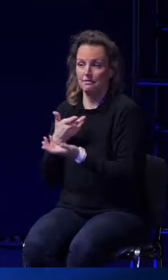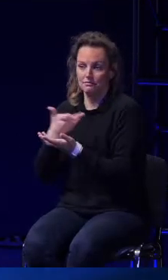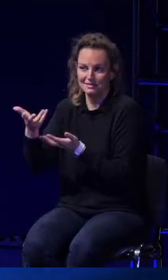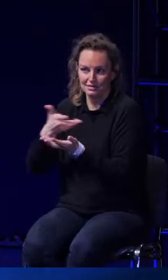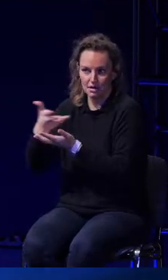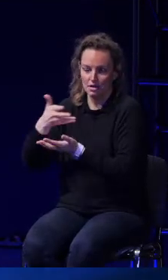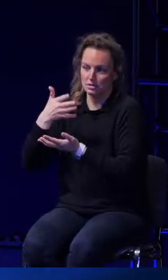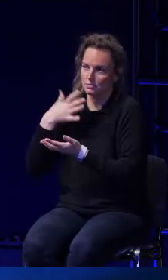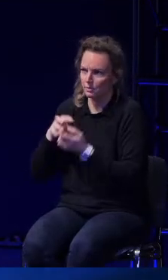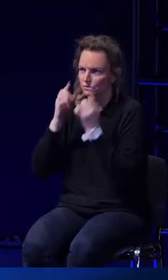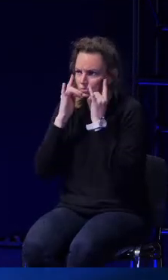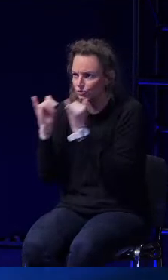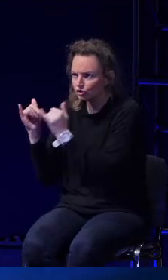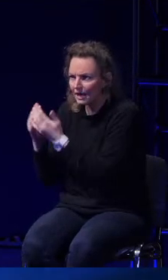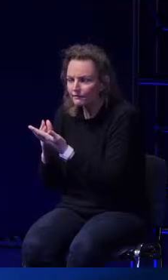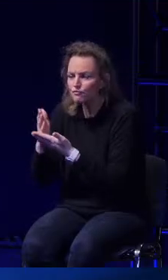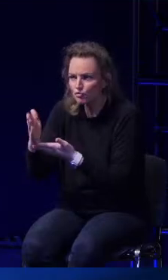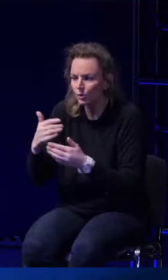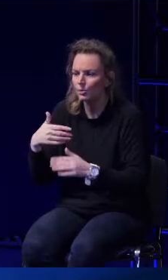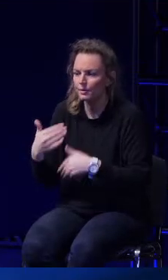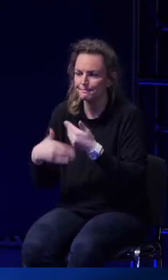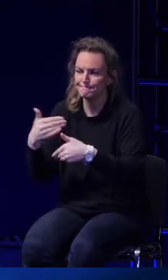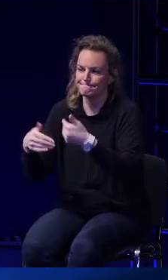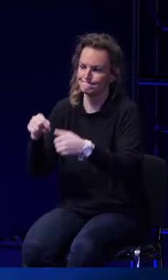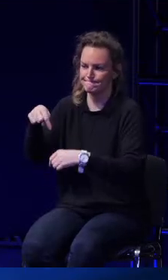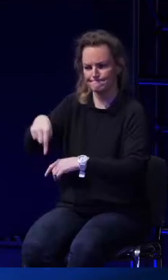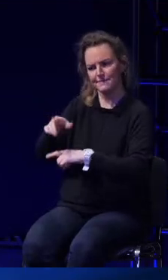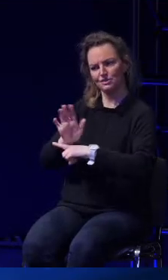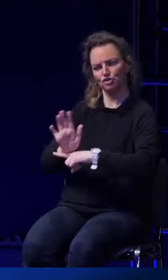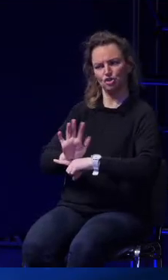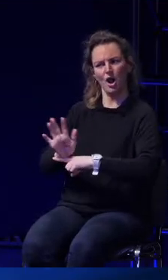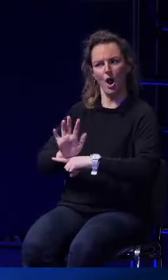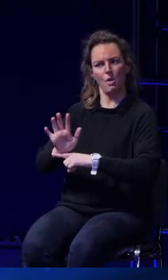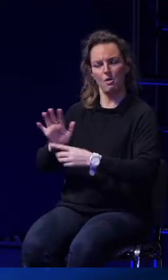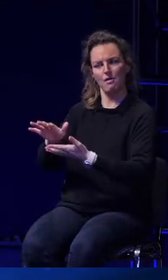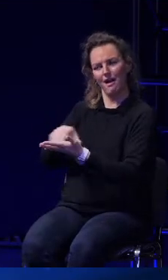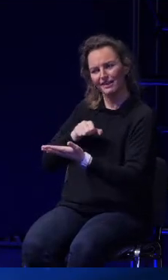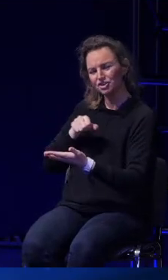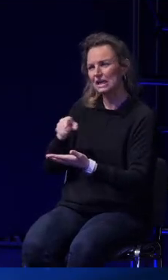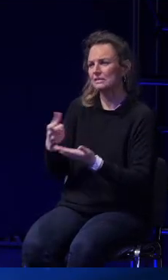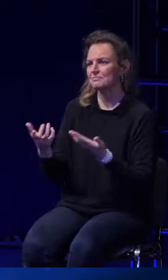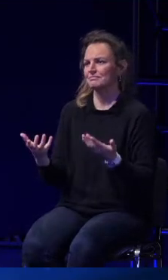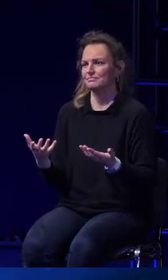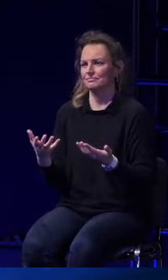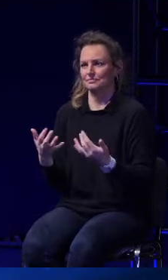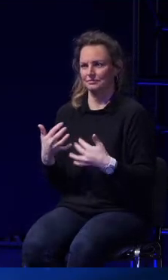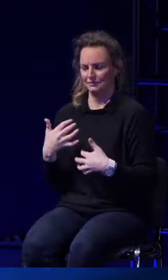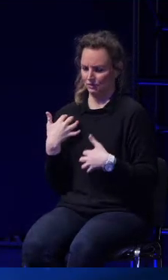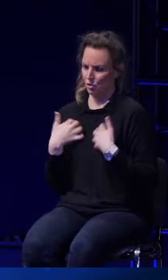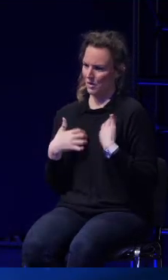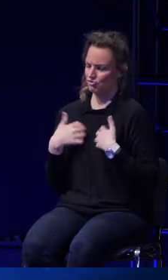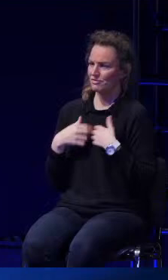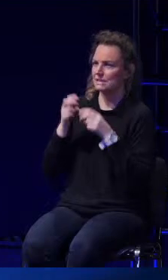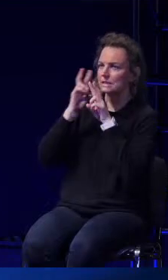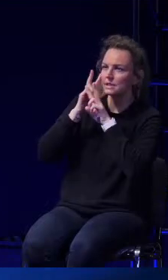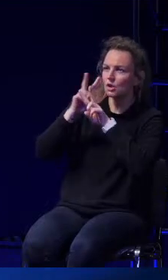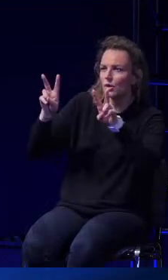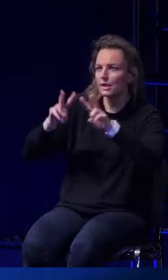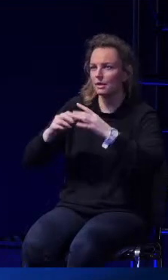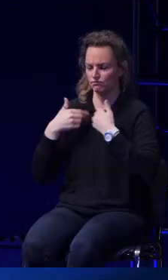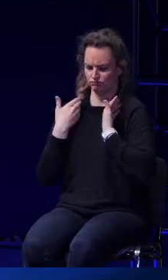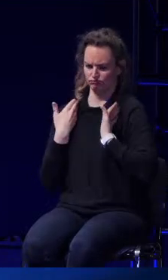we on this show we weren't particularly interested in it looking sort of rich and full spectrum